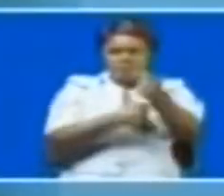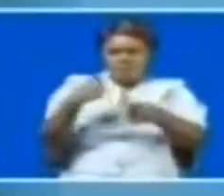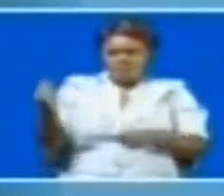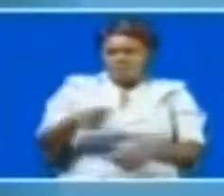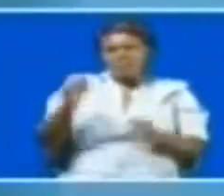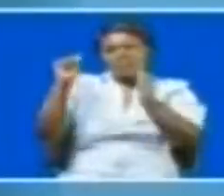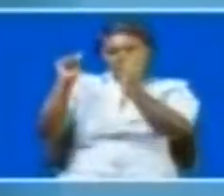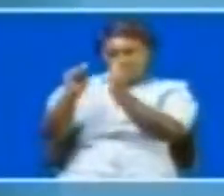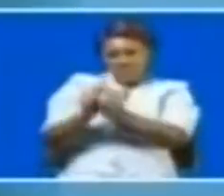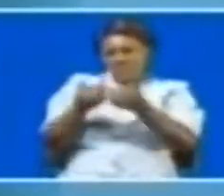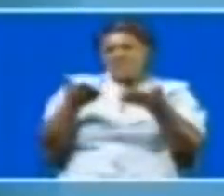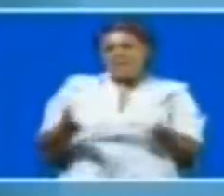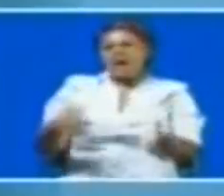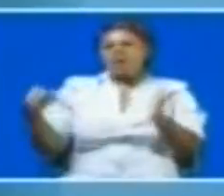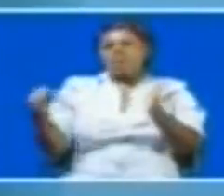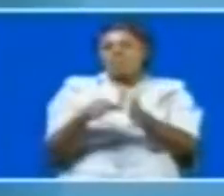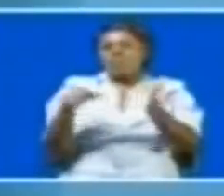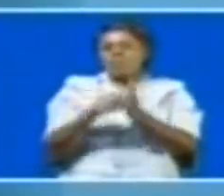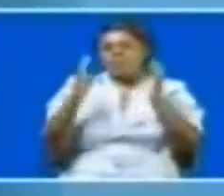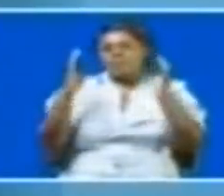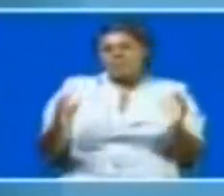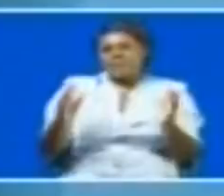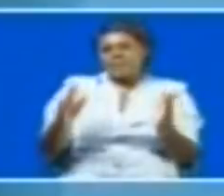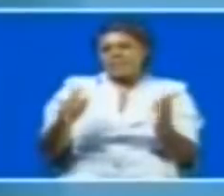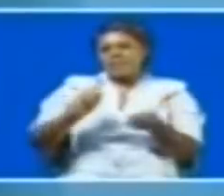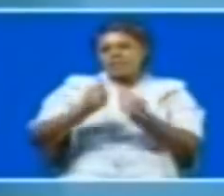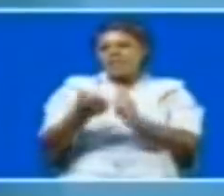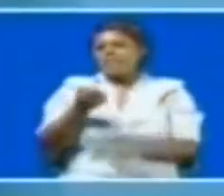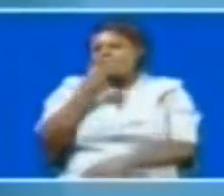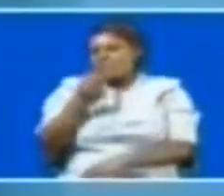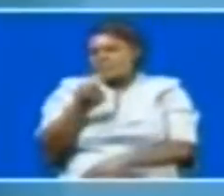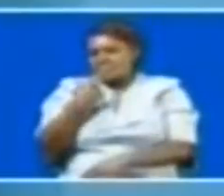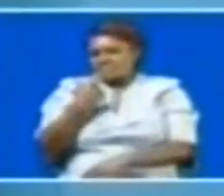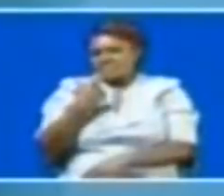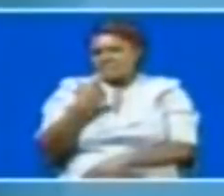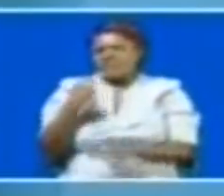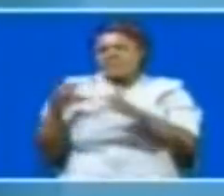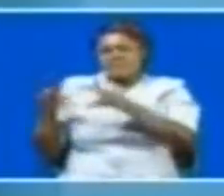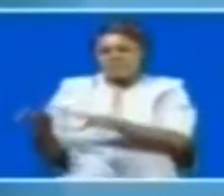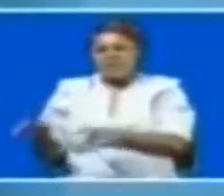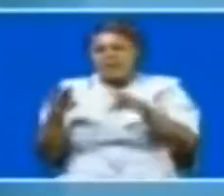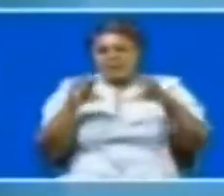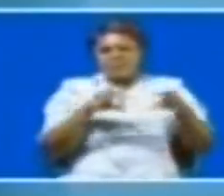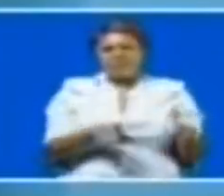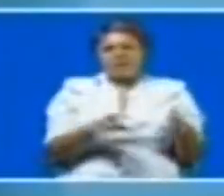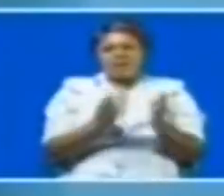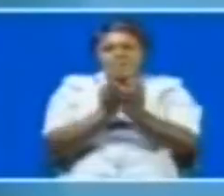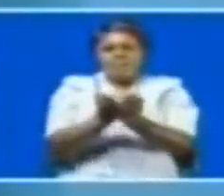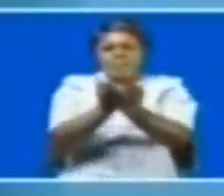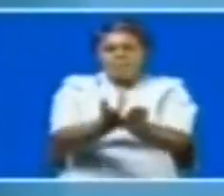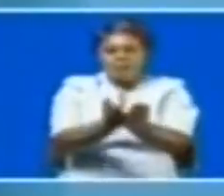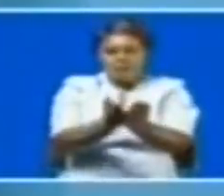10 months may now blow up, with Kenyans in need of life-changing medicine left to bear the brunt. A shipment